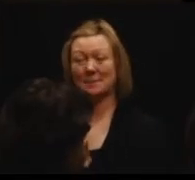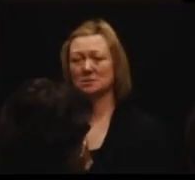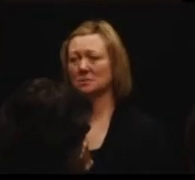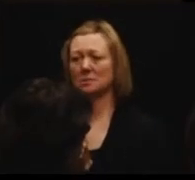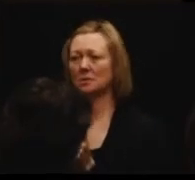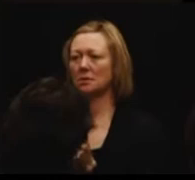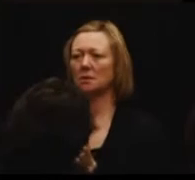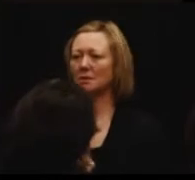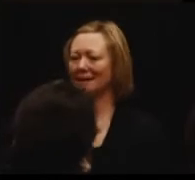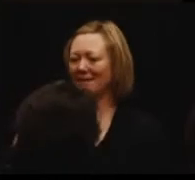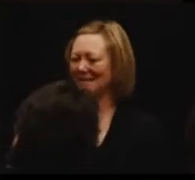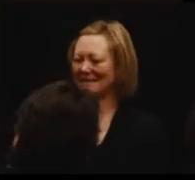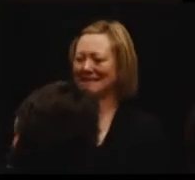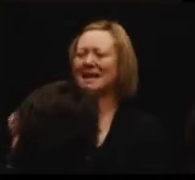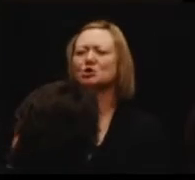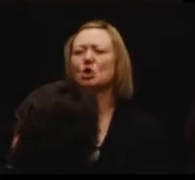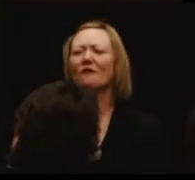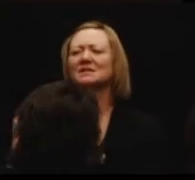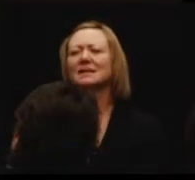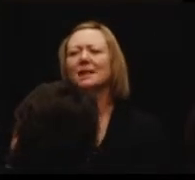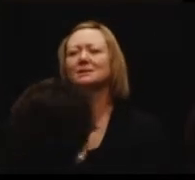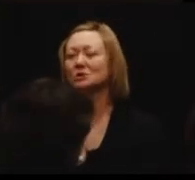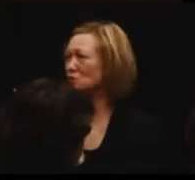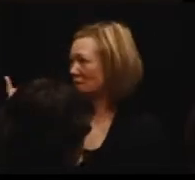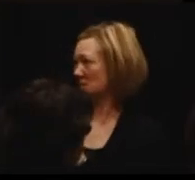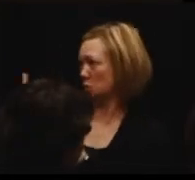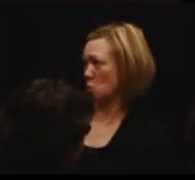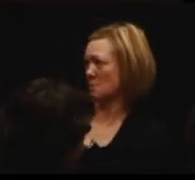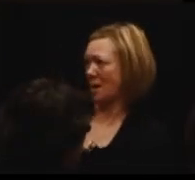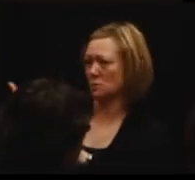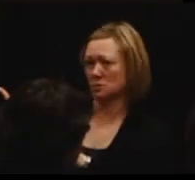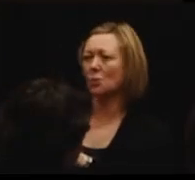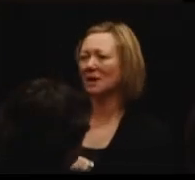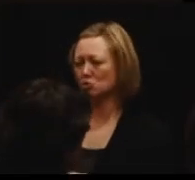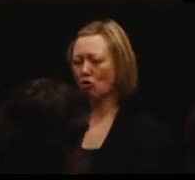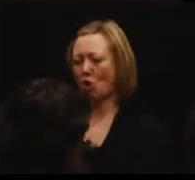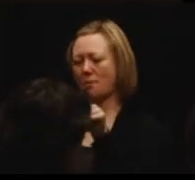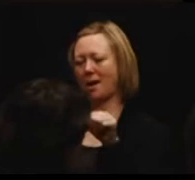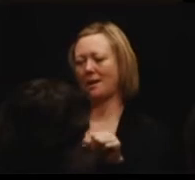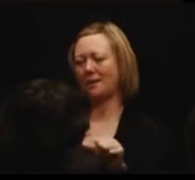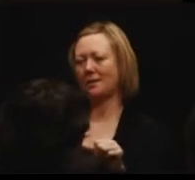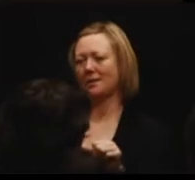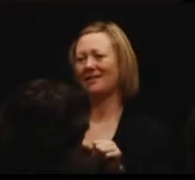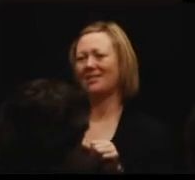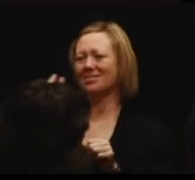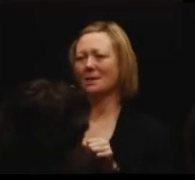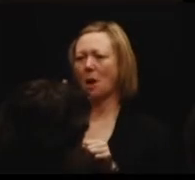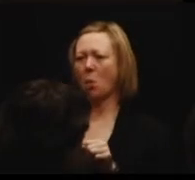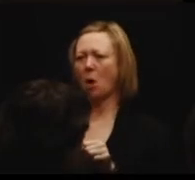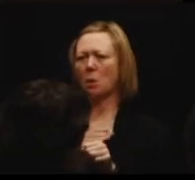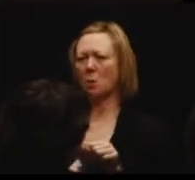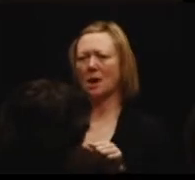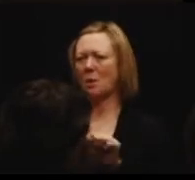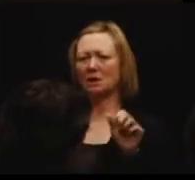of these soft skills that we've just talked about in this panel. And I think we need to go back and think about what is it we want from our